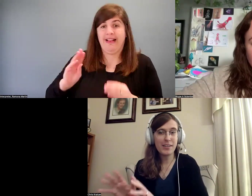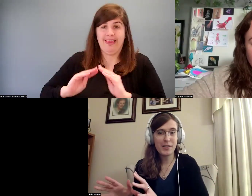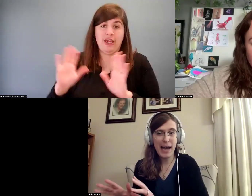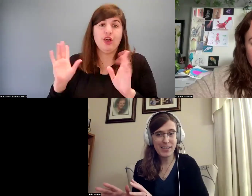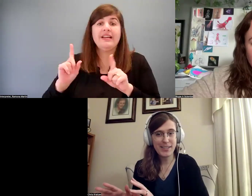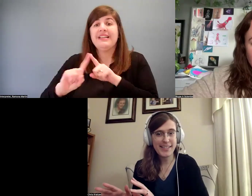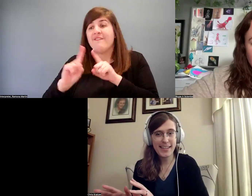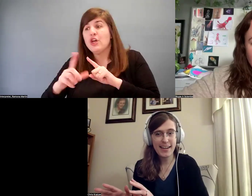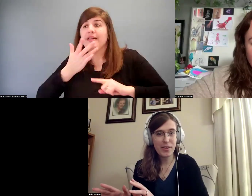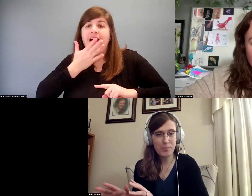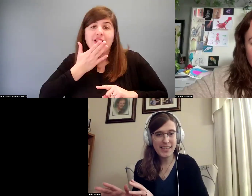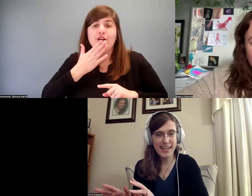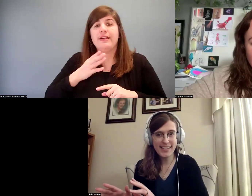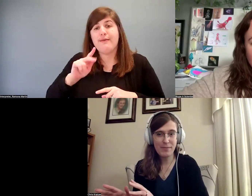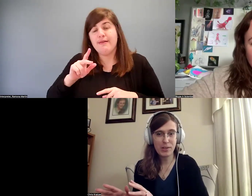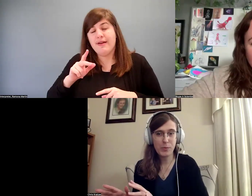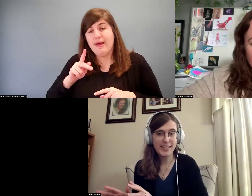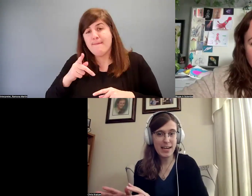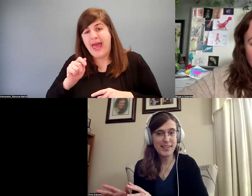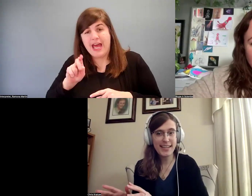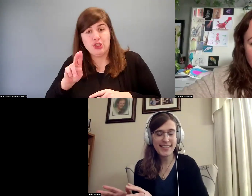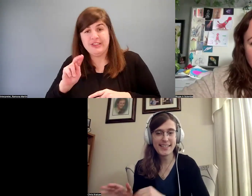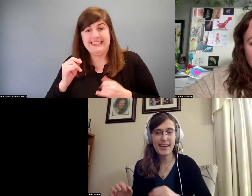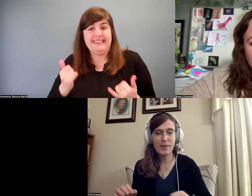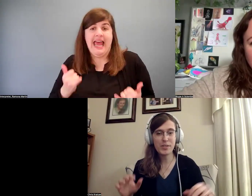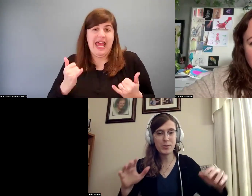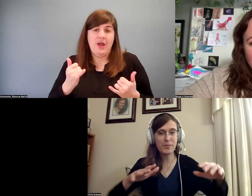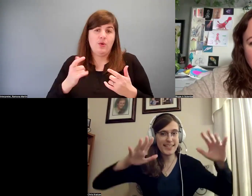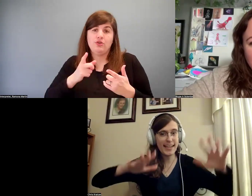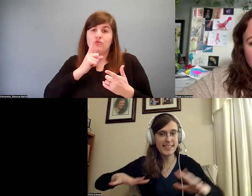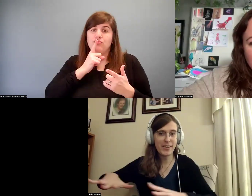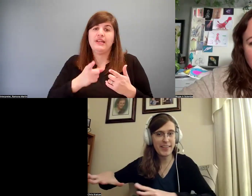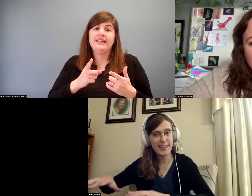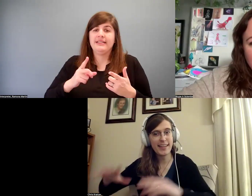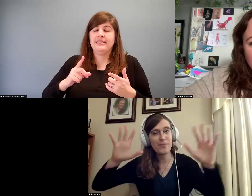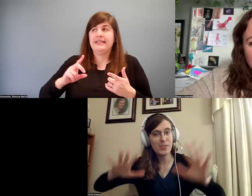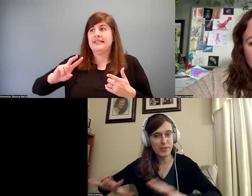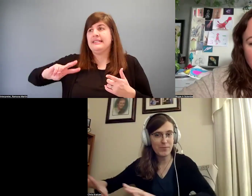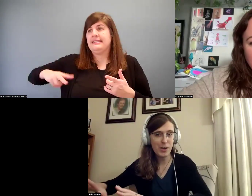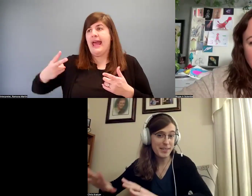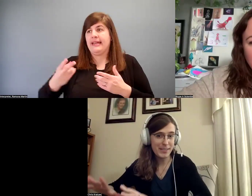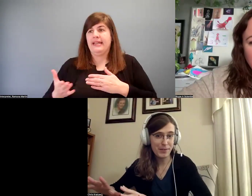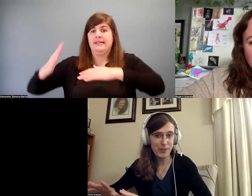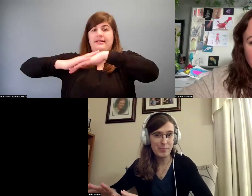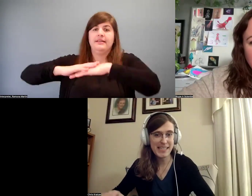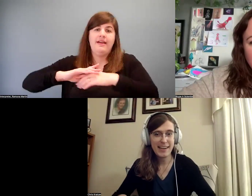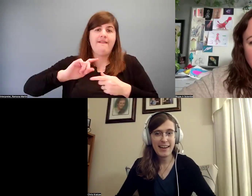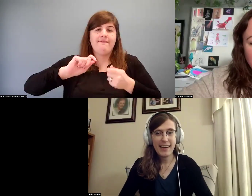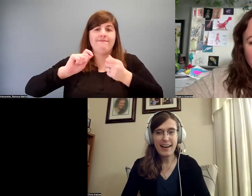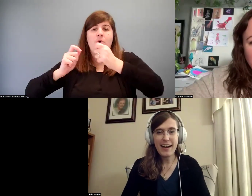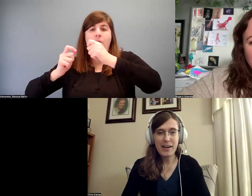different color patterns that other insects have on their wings nowadays was sort of a secondary thing that eventually evolved in different